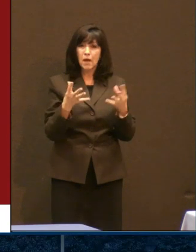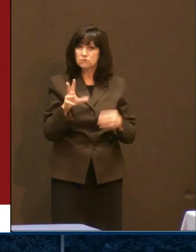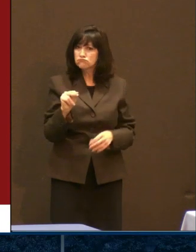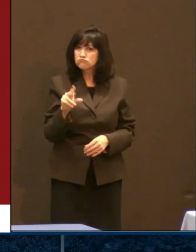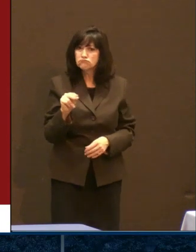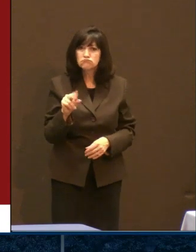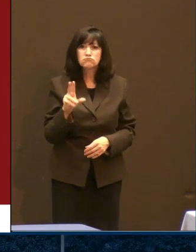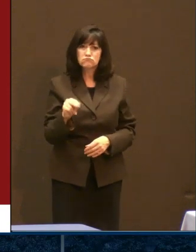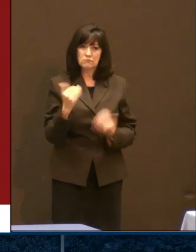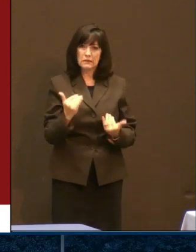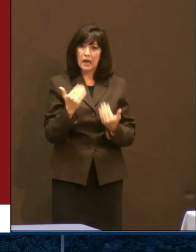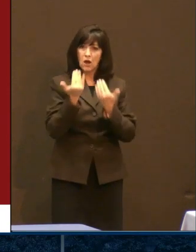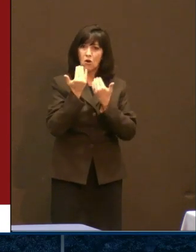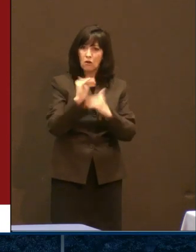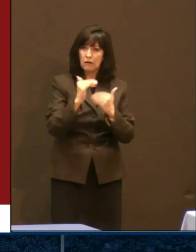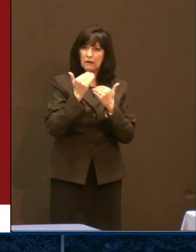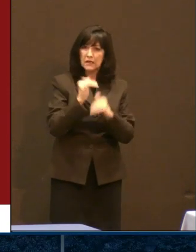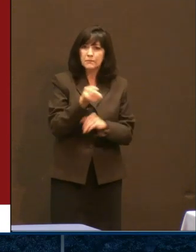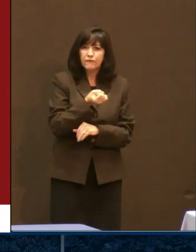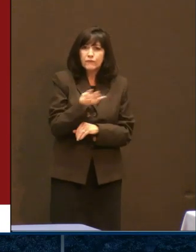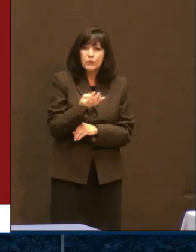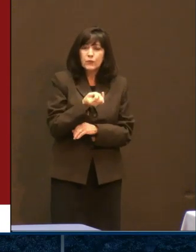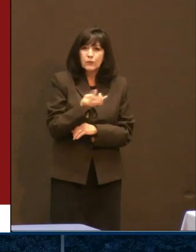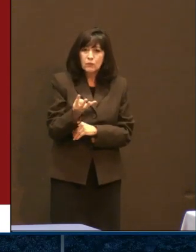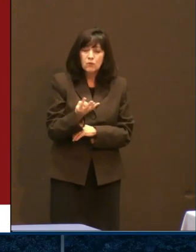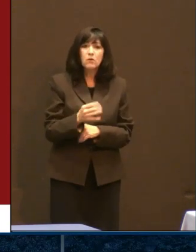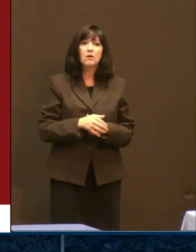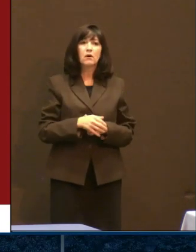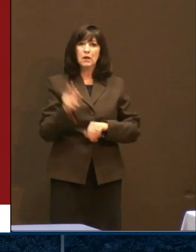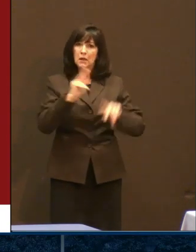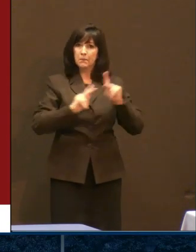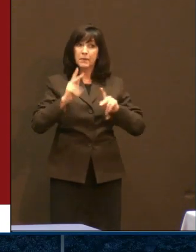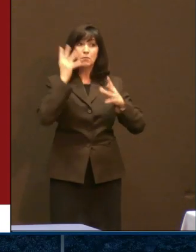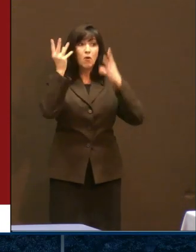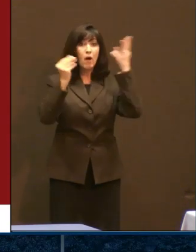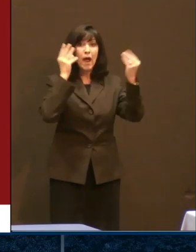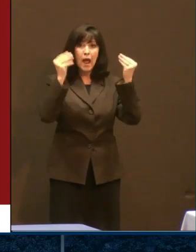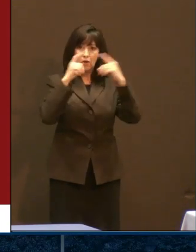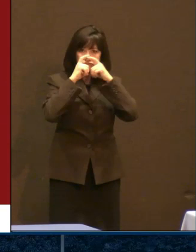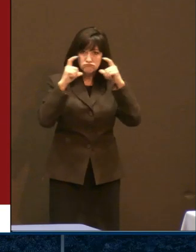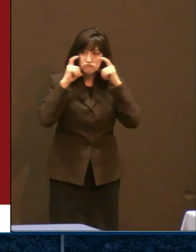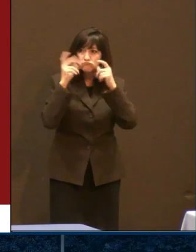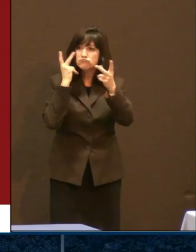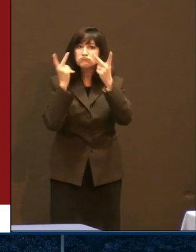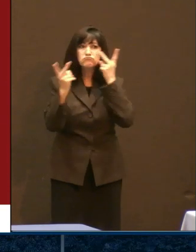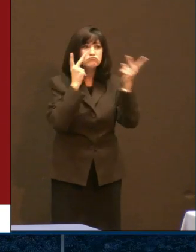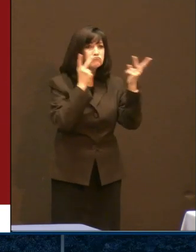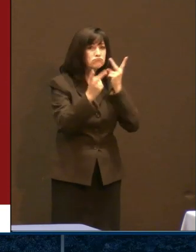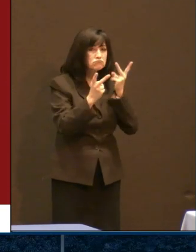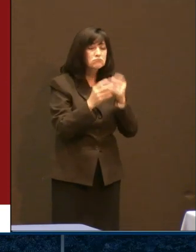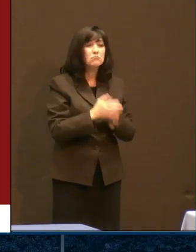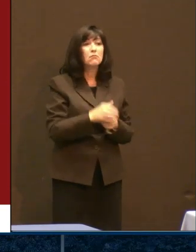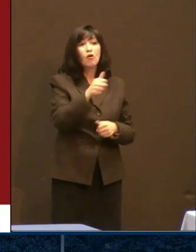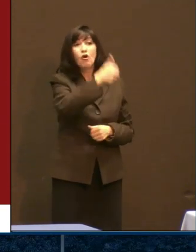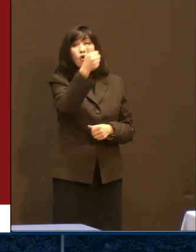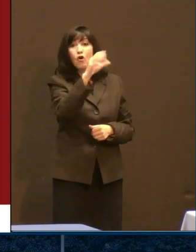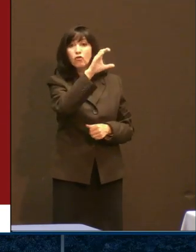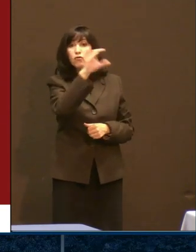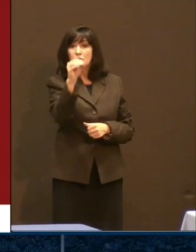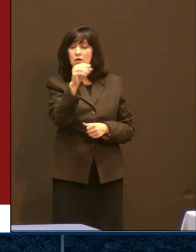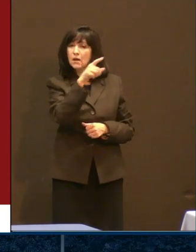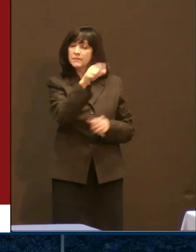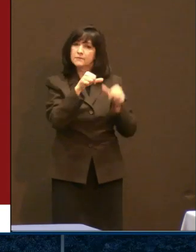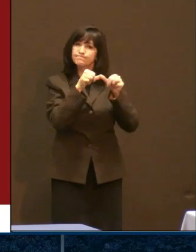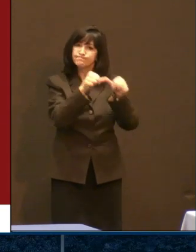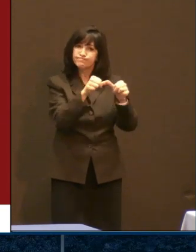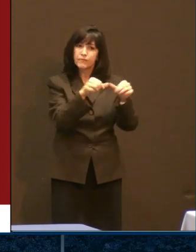distancing and now wearing masks in public, keeping their businesses closed, as difficult as that might be, and